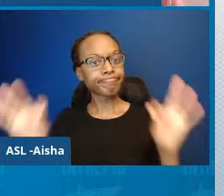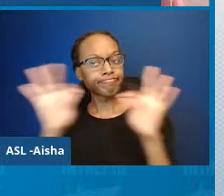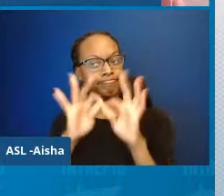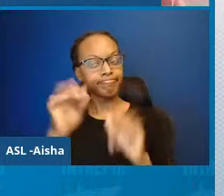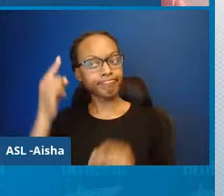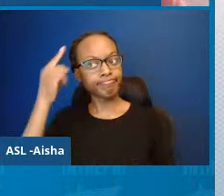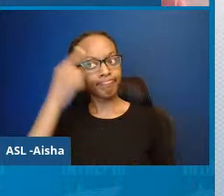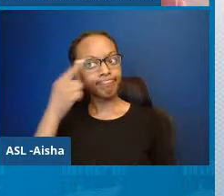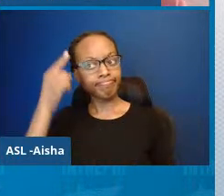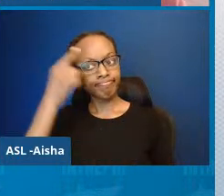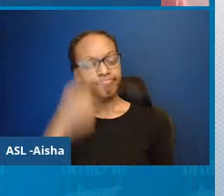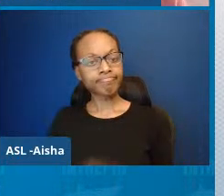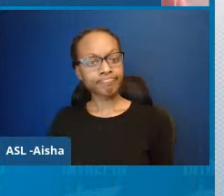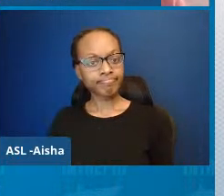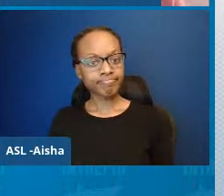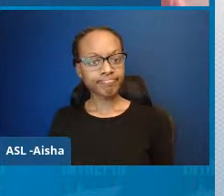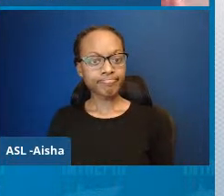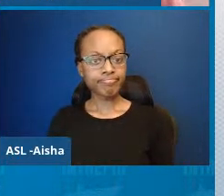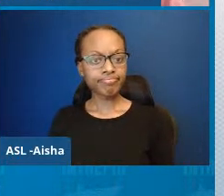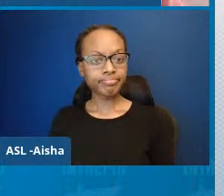about.